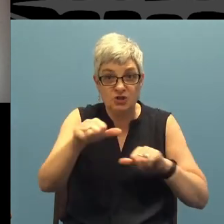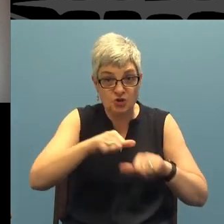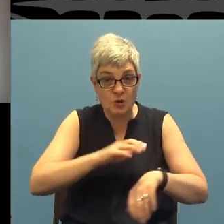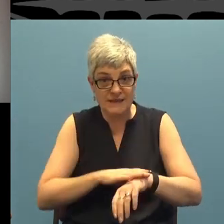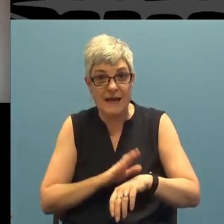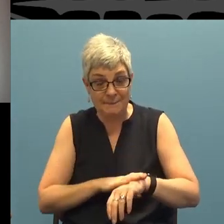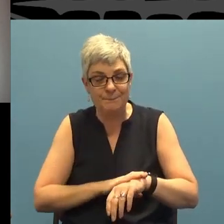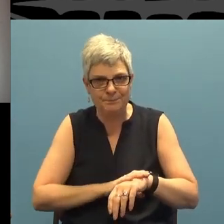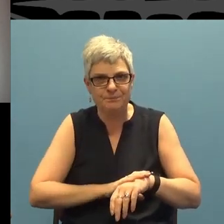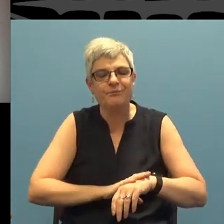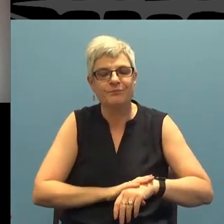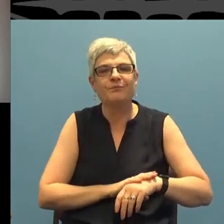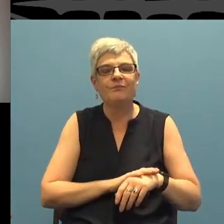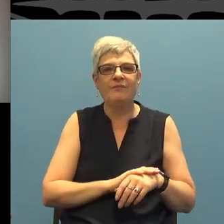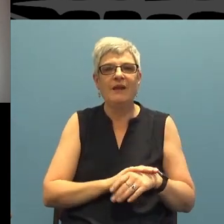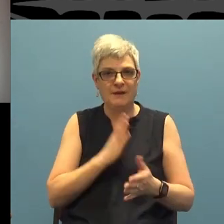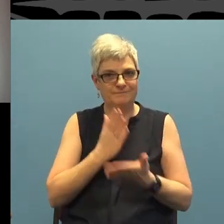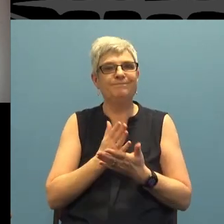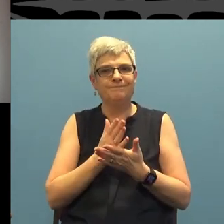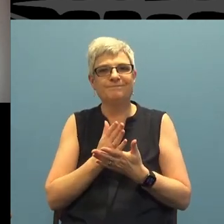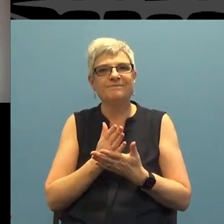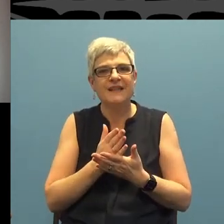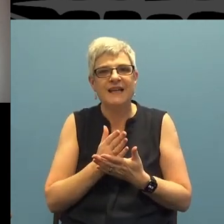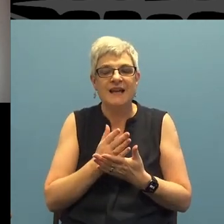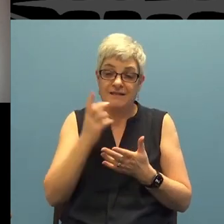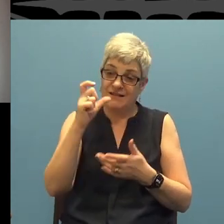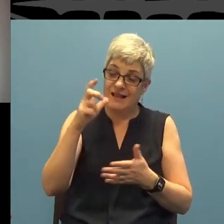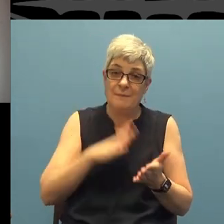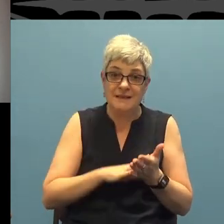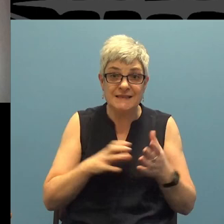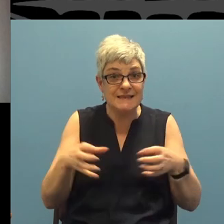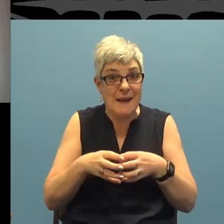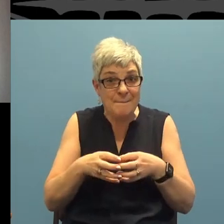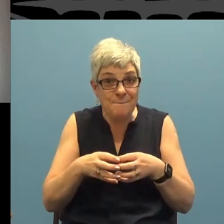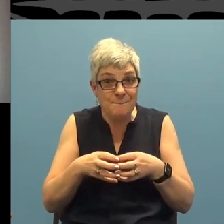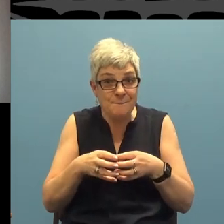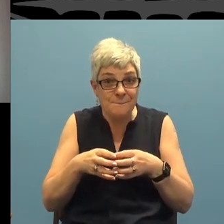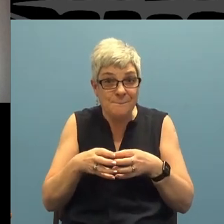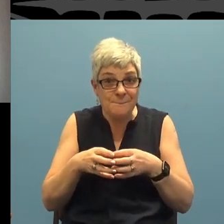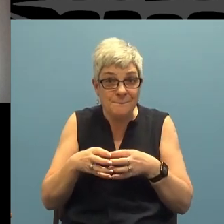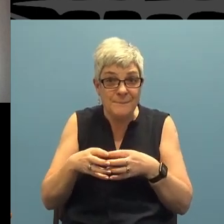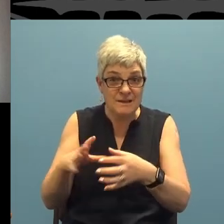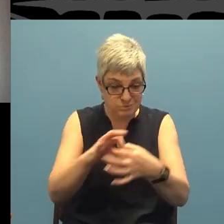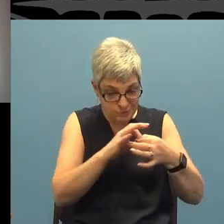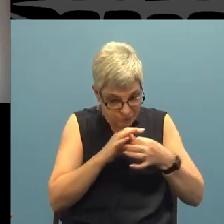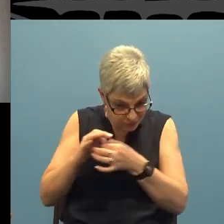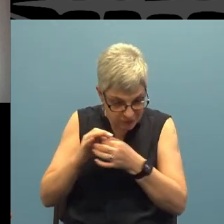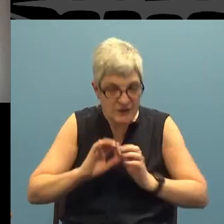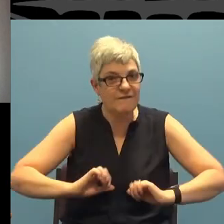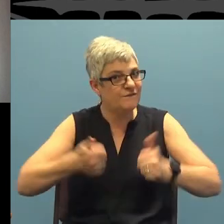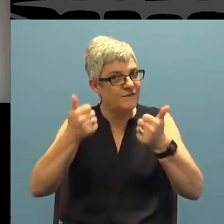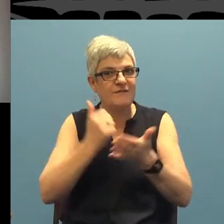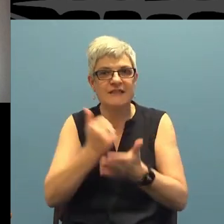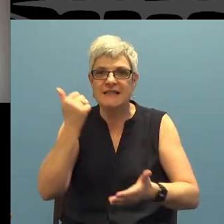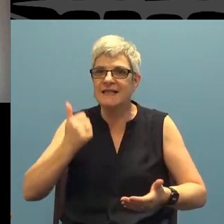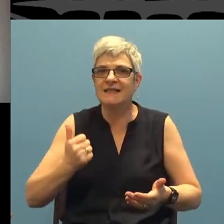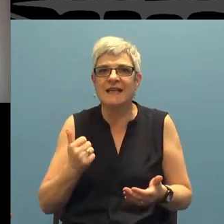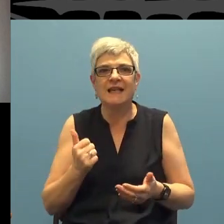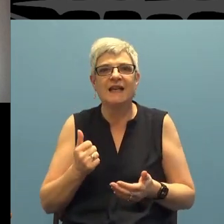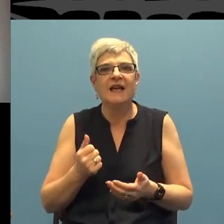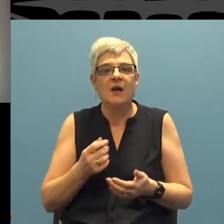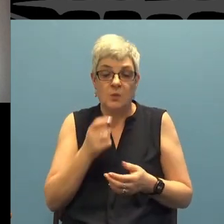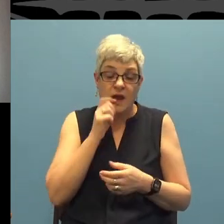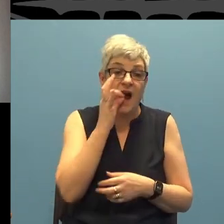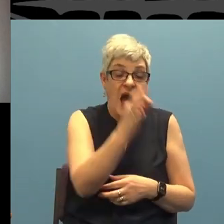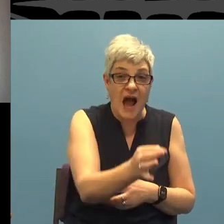time? But as usual, Claremont team all came up trumps. When we put an appeal